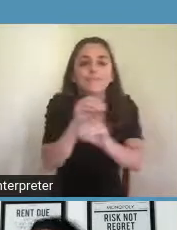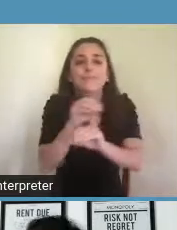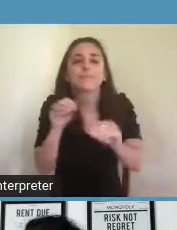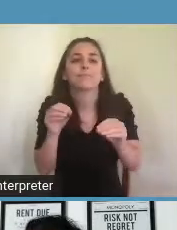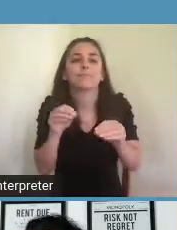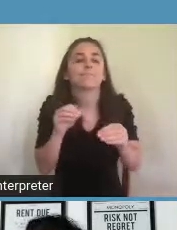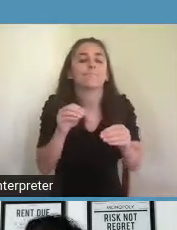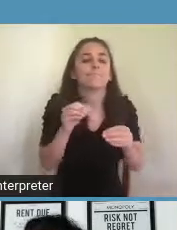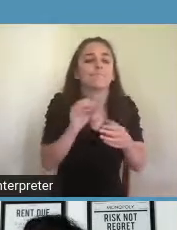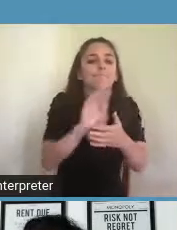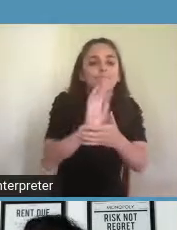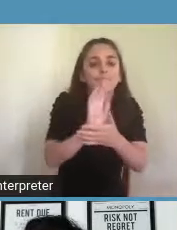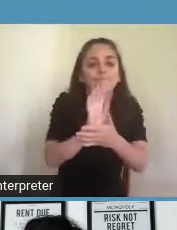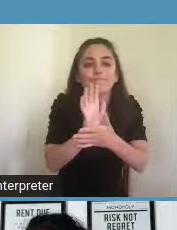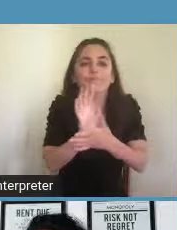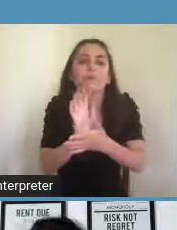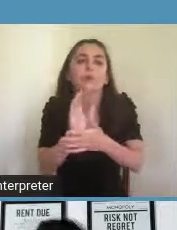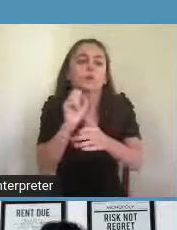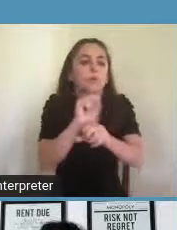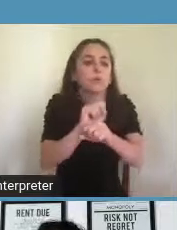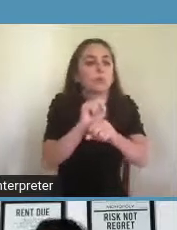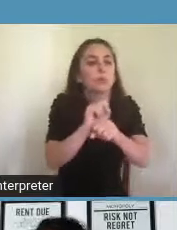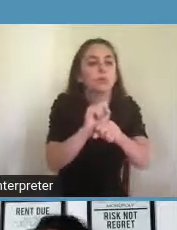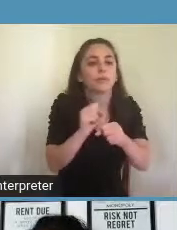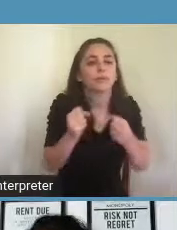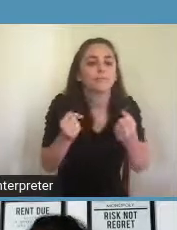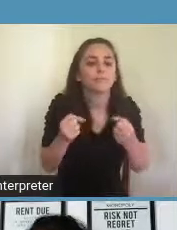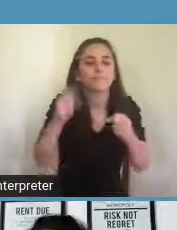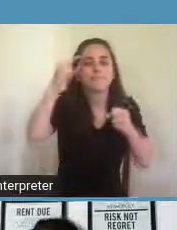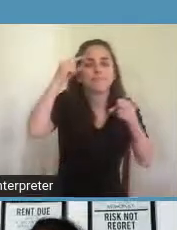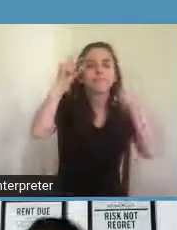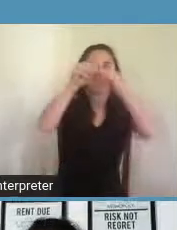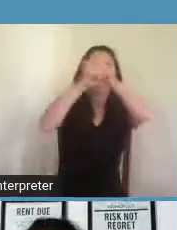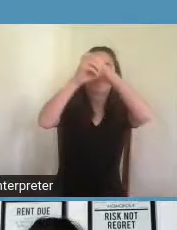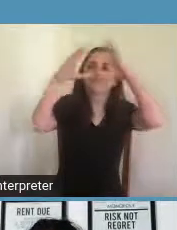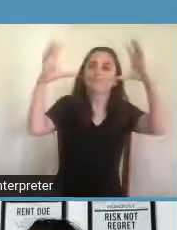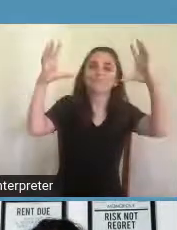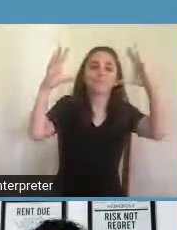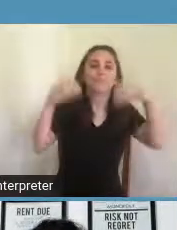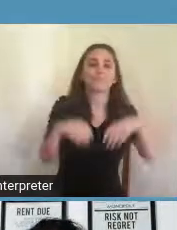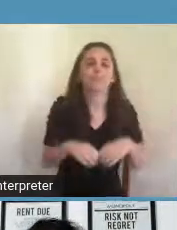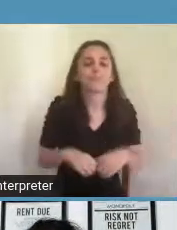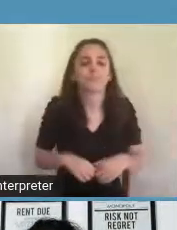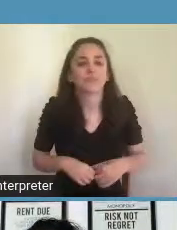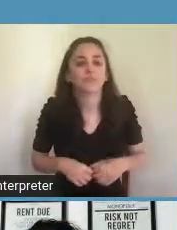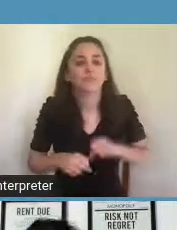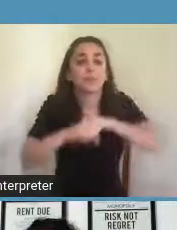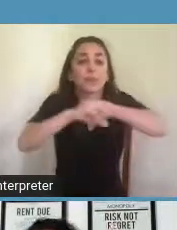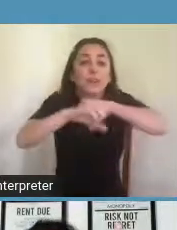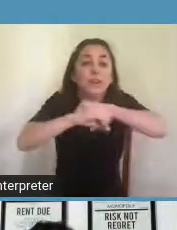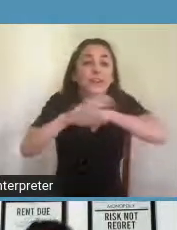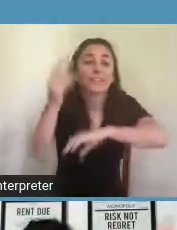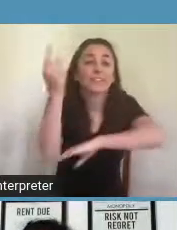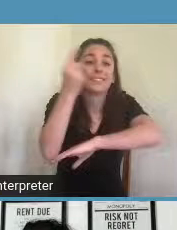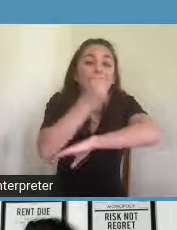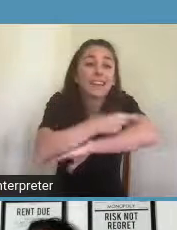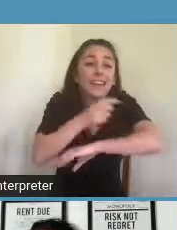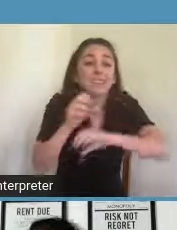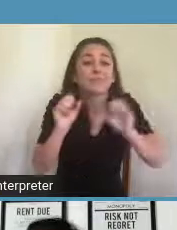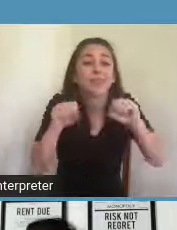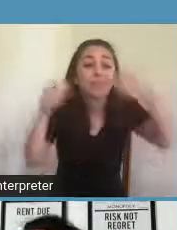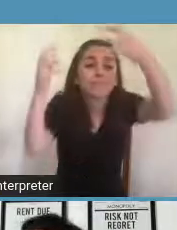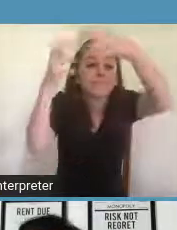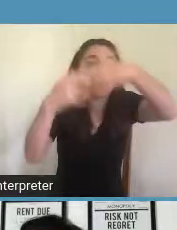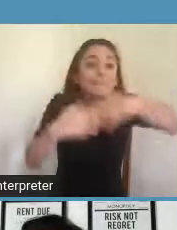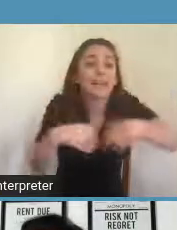based on what you all have envisioned. That's what that can look like. Production day can feel like flow if we put